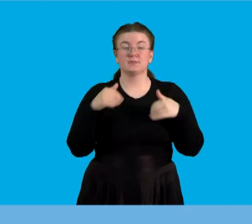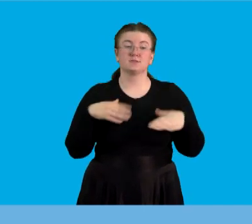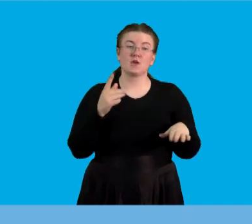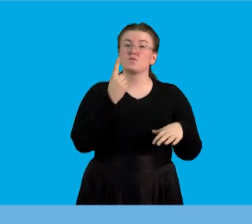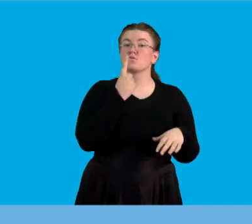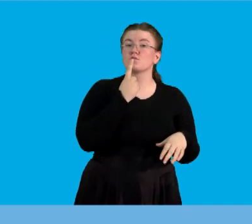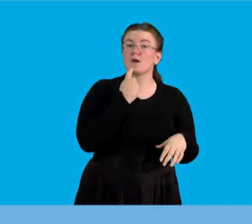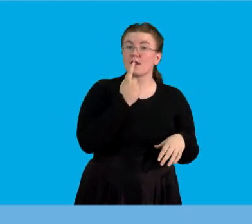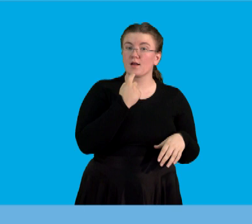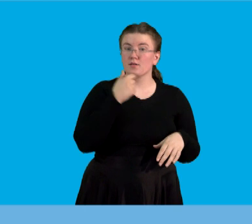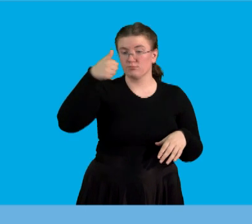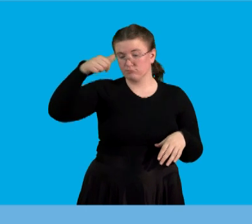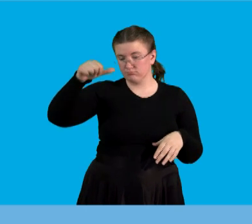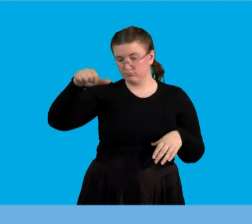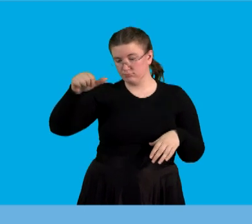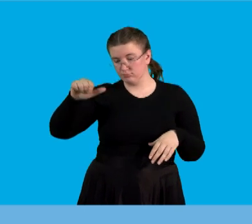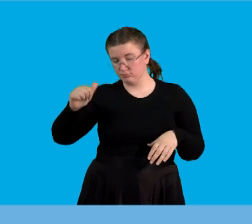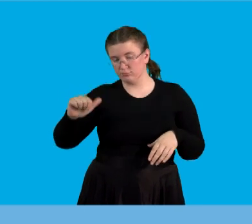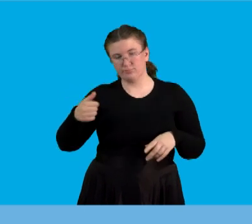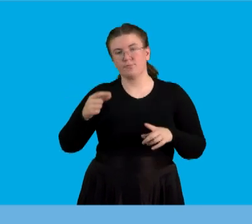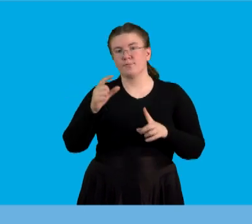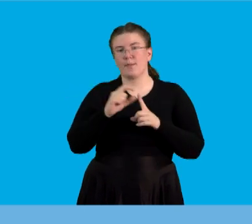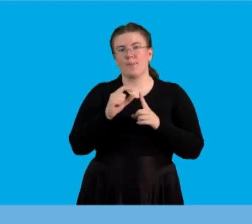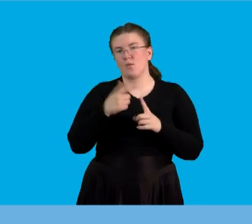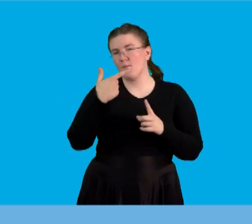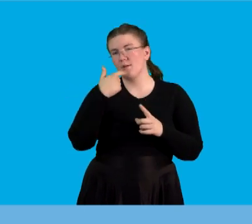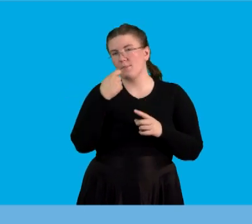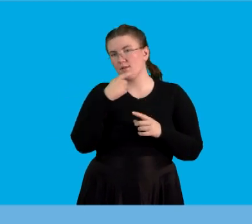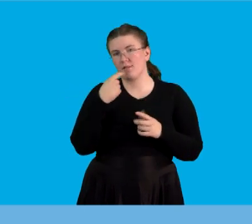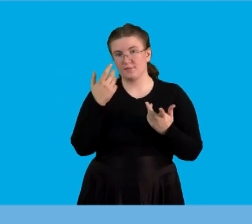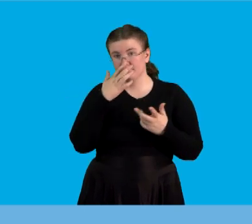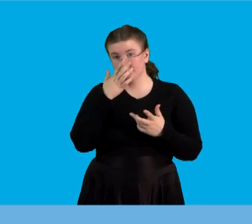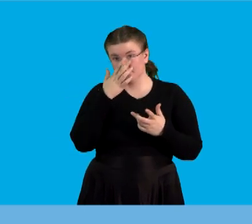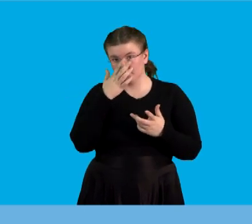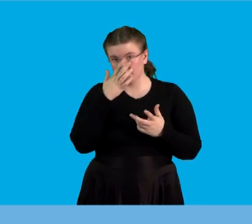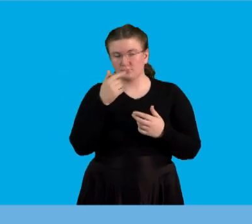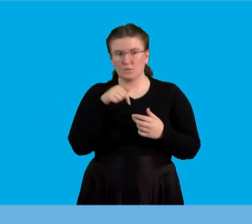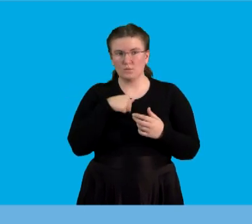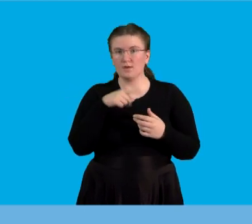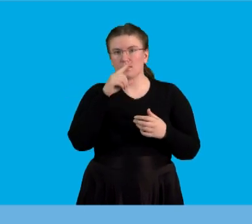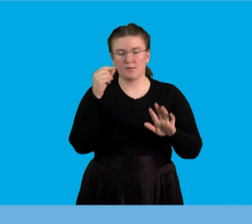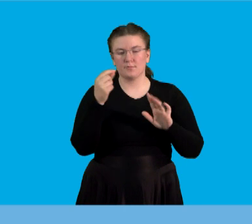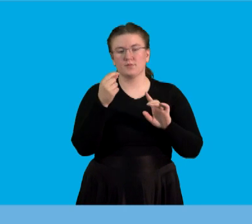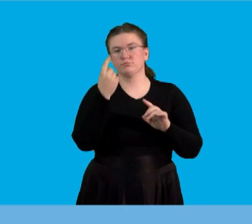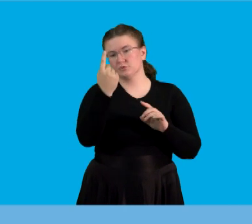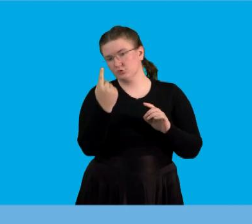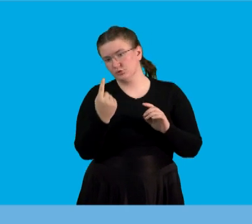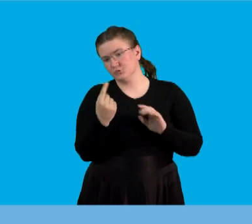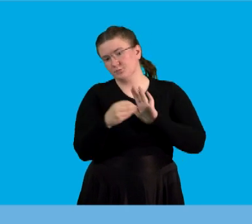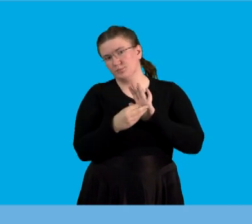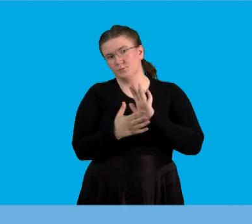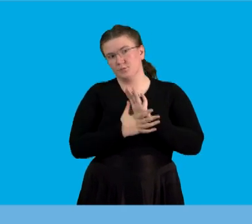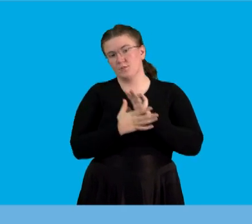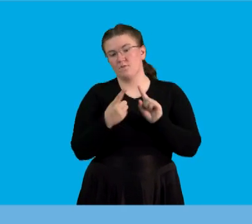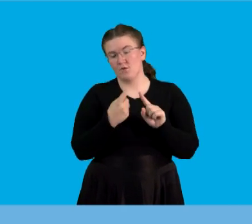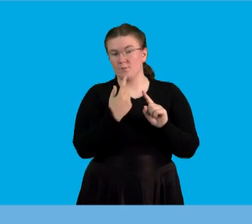the red color all the way to the violet. What we are supposed to do now is to name those 7 different colors from number